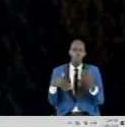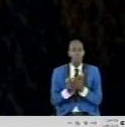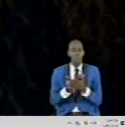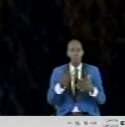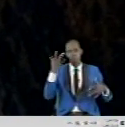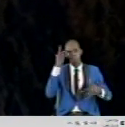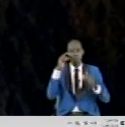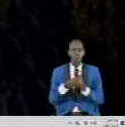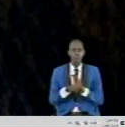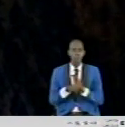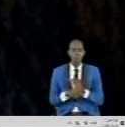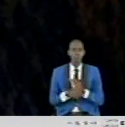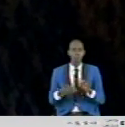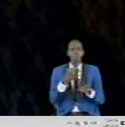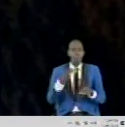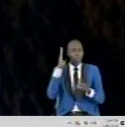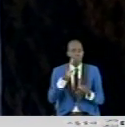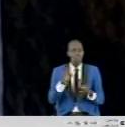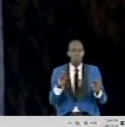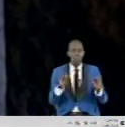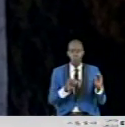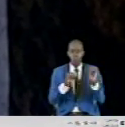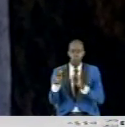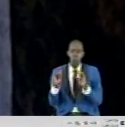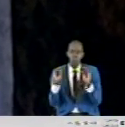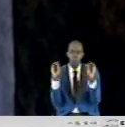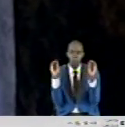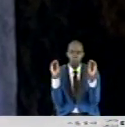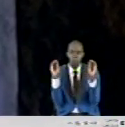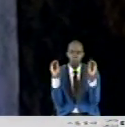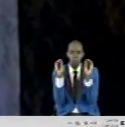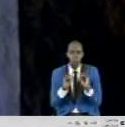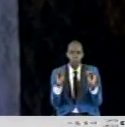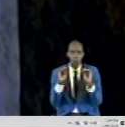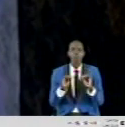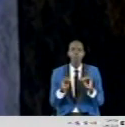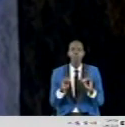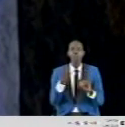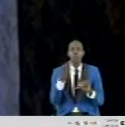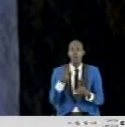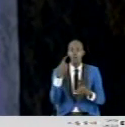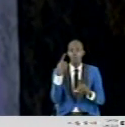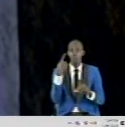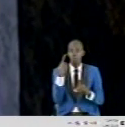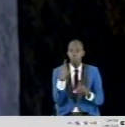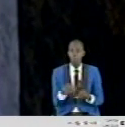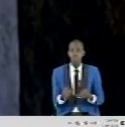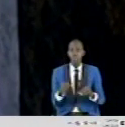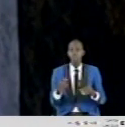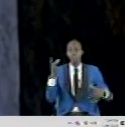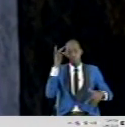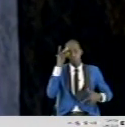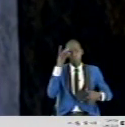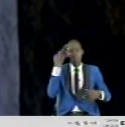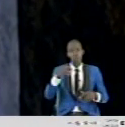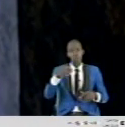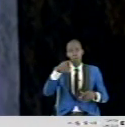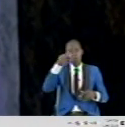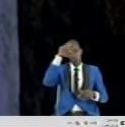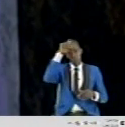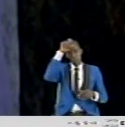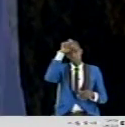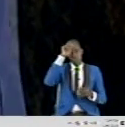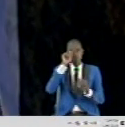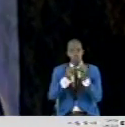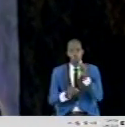I will push none of the evil diseases of Egypt which thou knowest upon